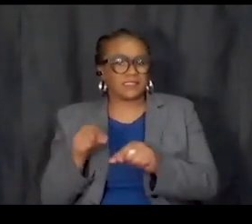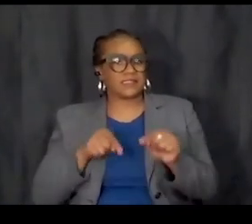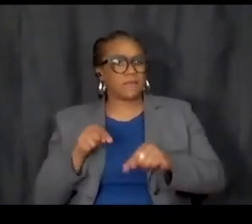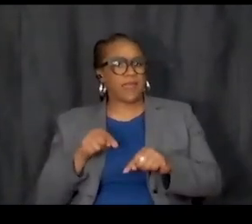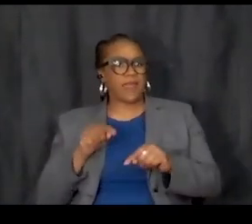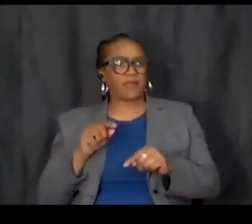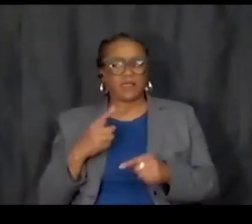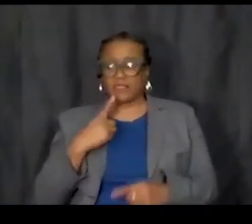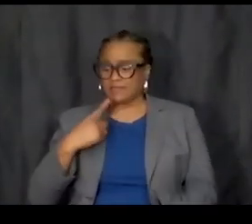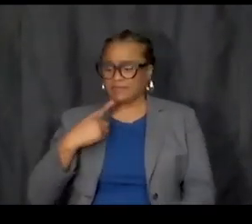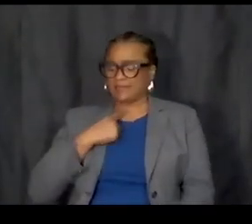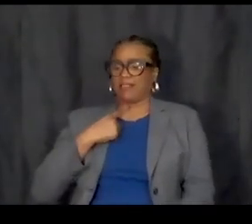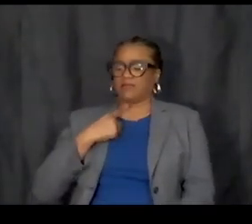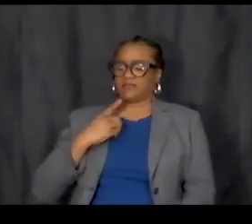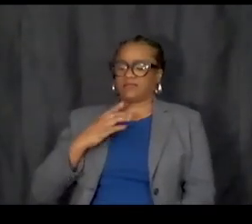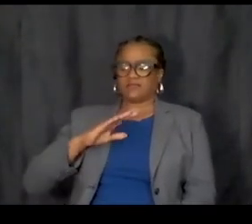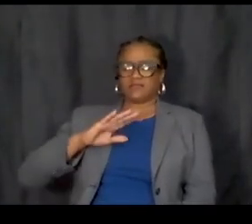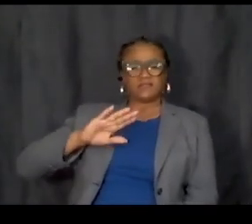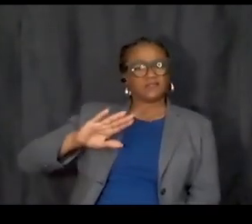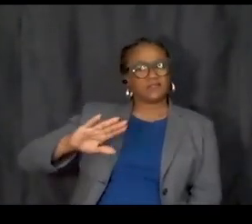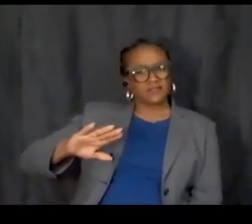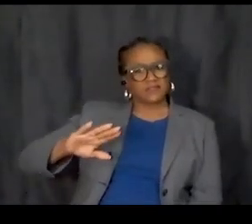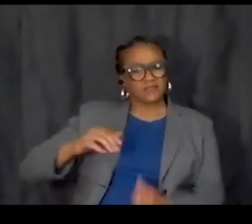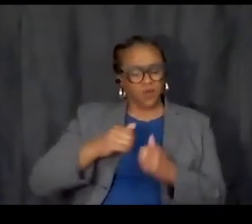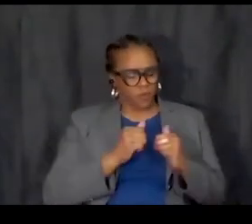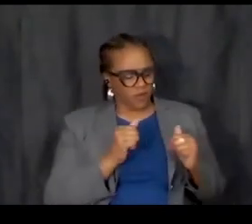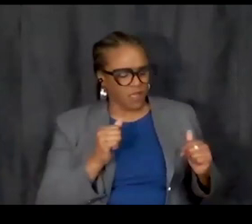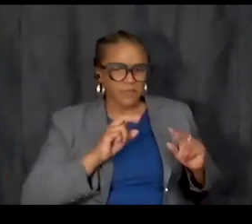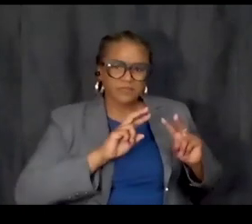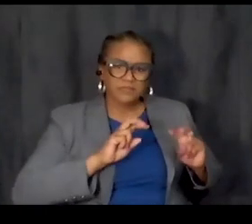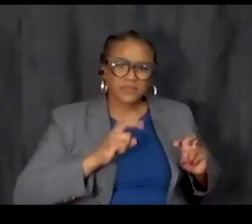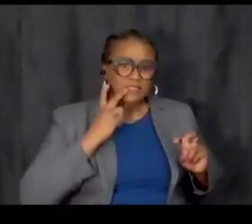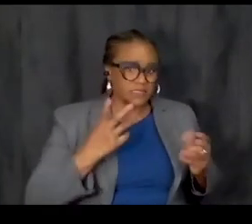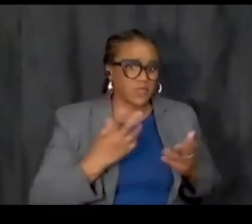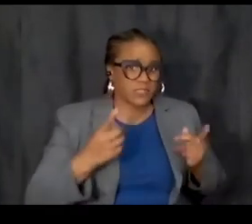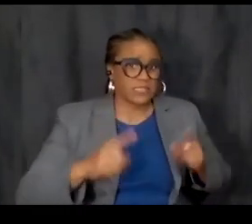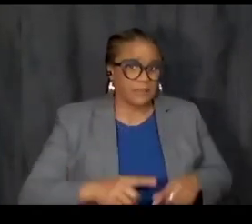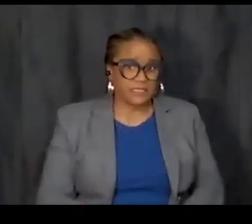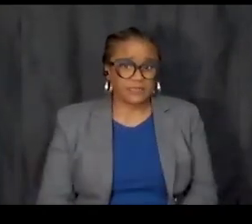told and really just like open up and see what's actually happening.